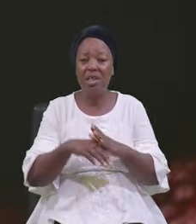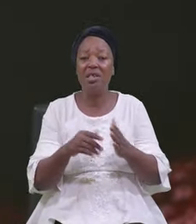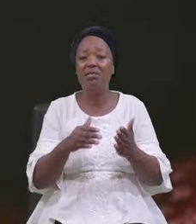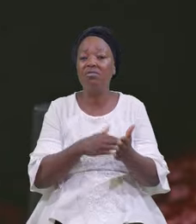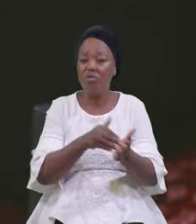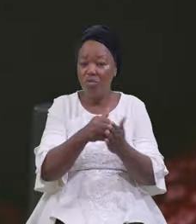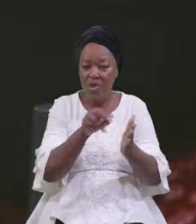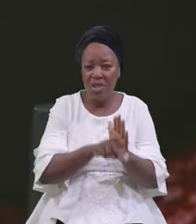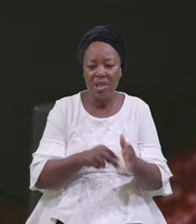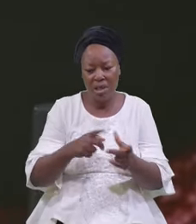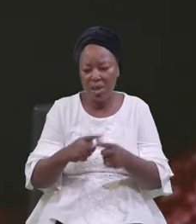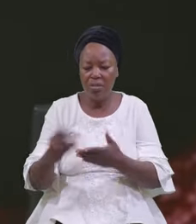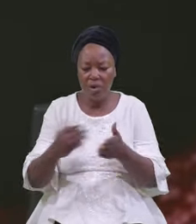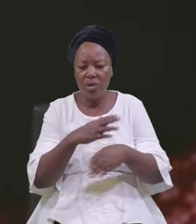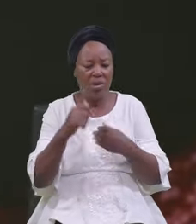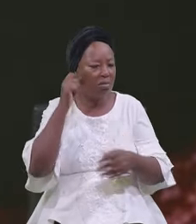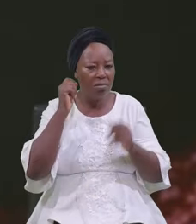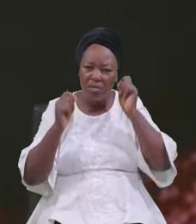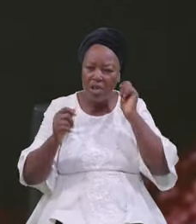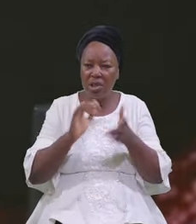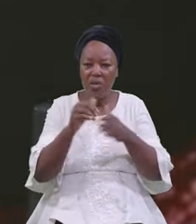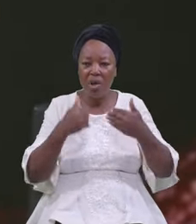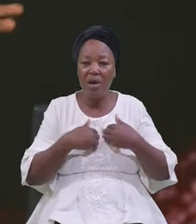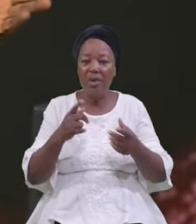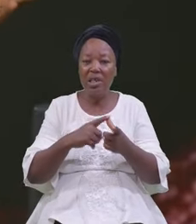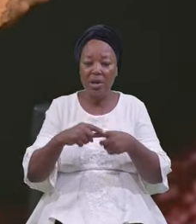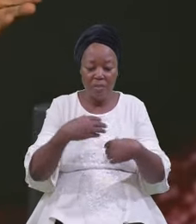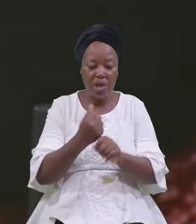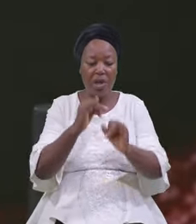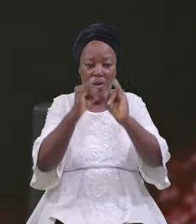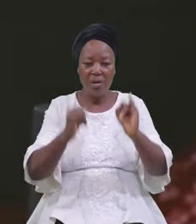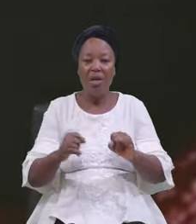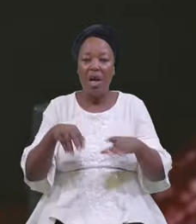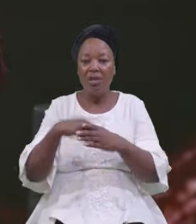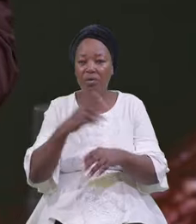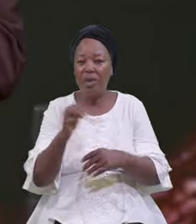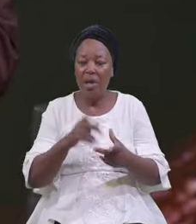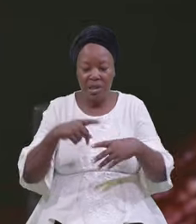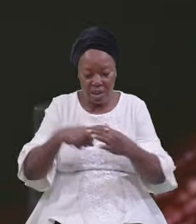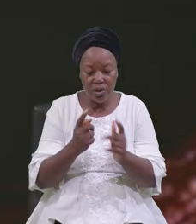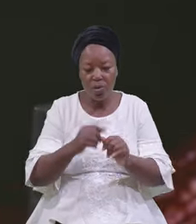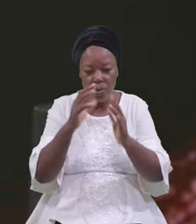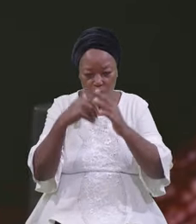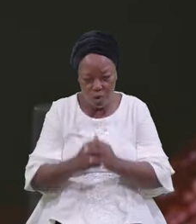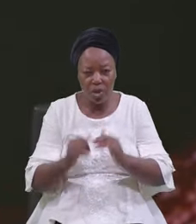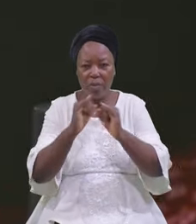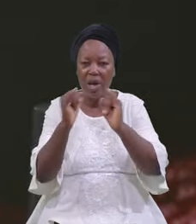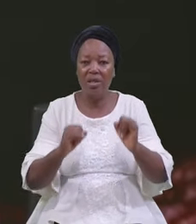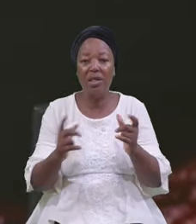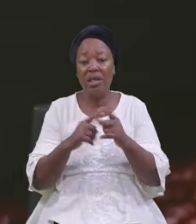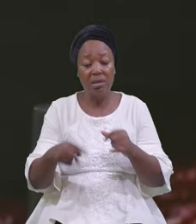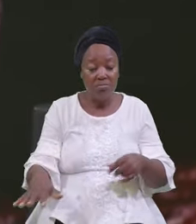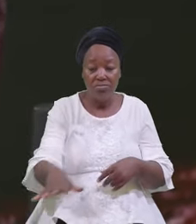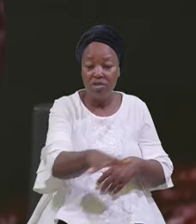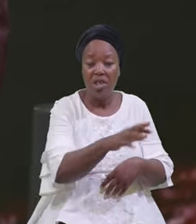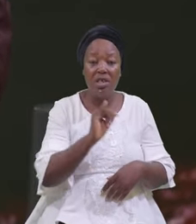the earrings that you have. And he made a god for them, and they started worshiping the idol. And he said, these be